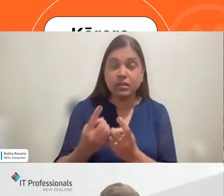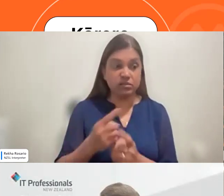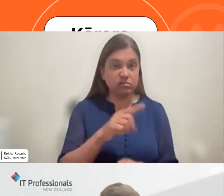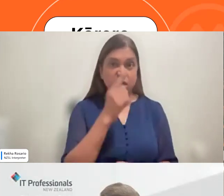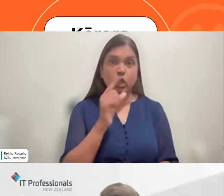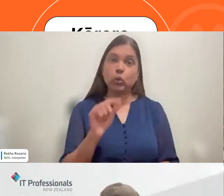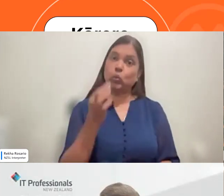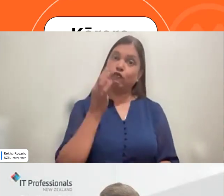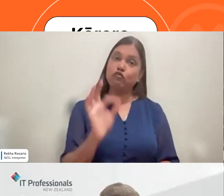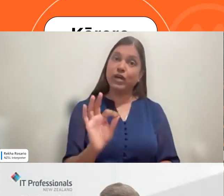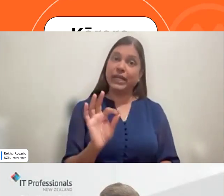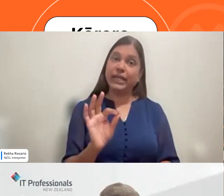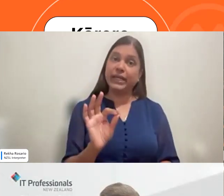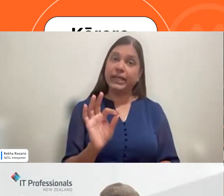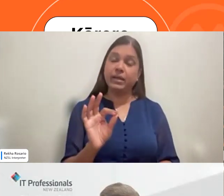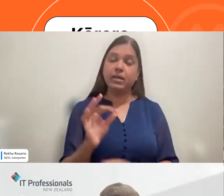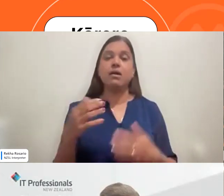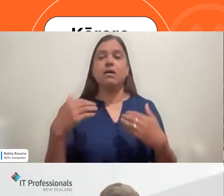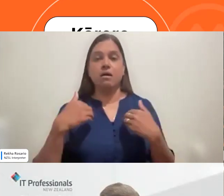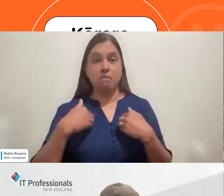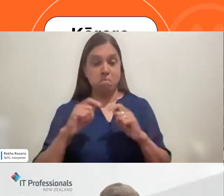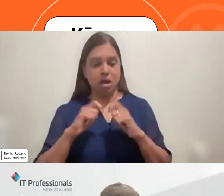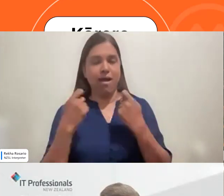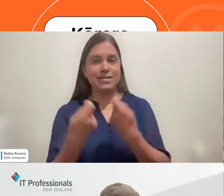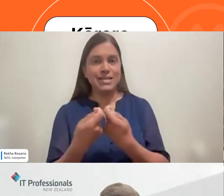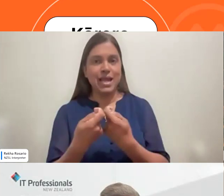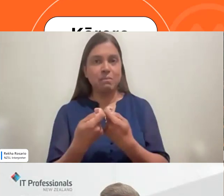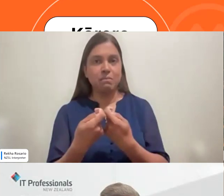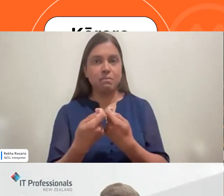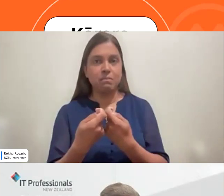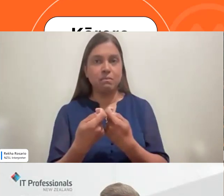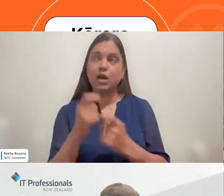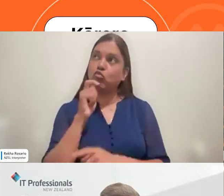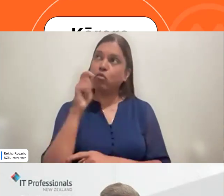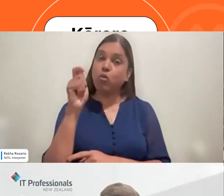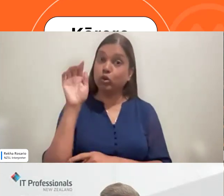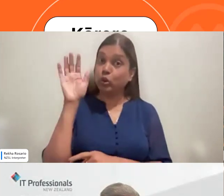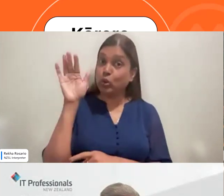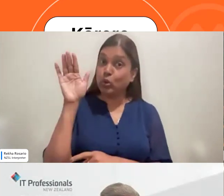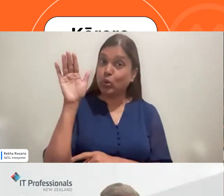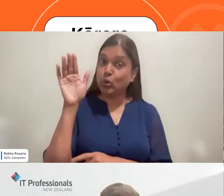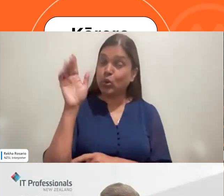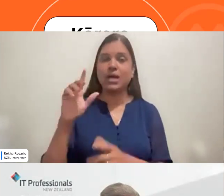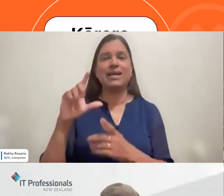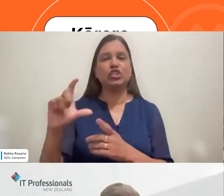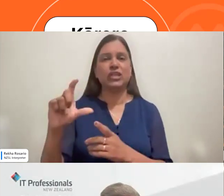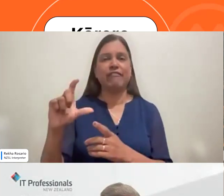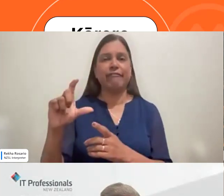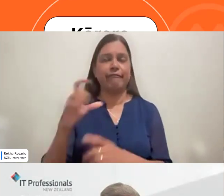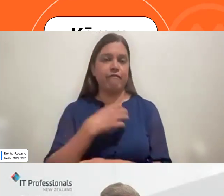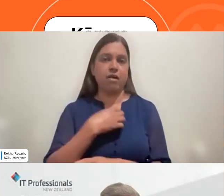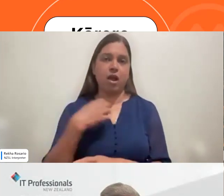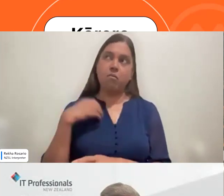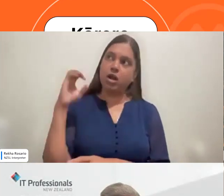on that reports to the Government Chief Digital Officer is responsible for setting